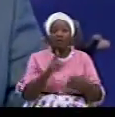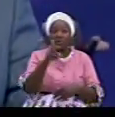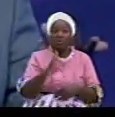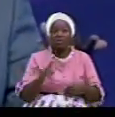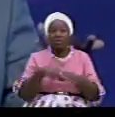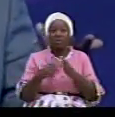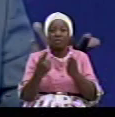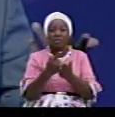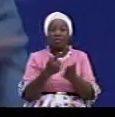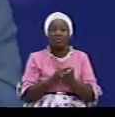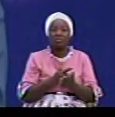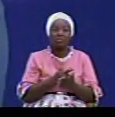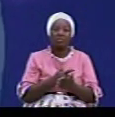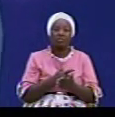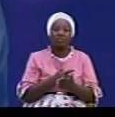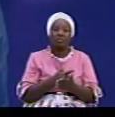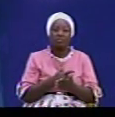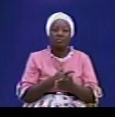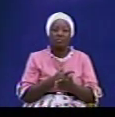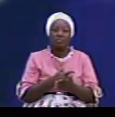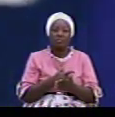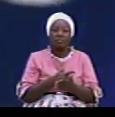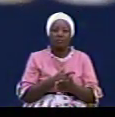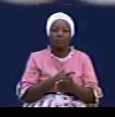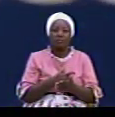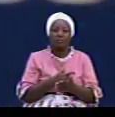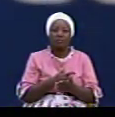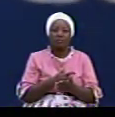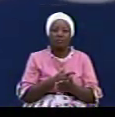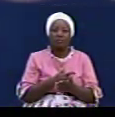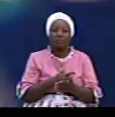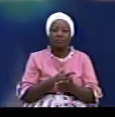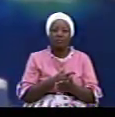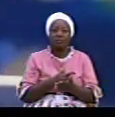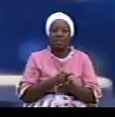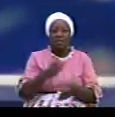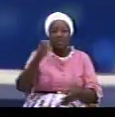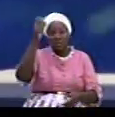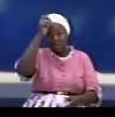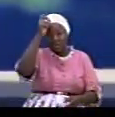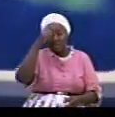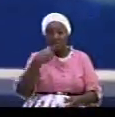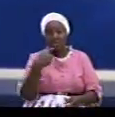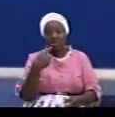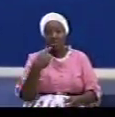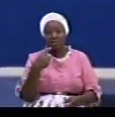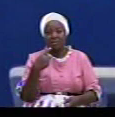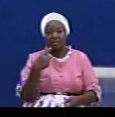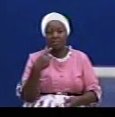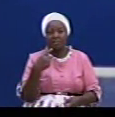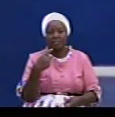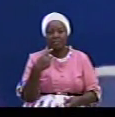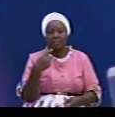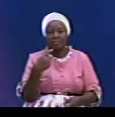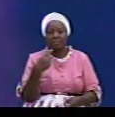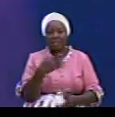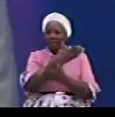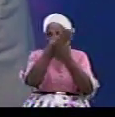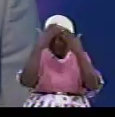Satan. At the end of the discussion, Satan said, forget God.